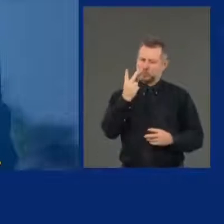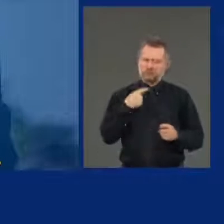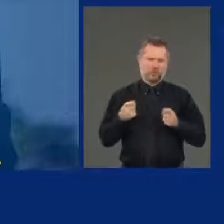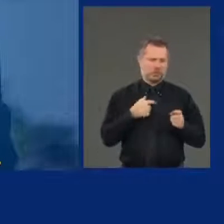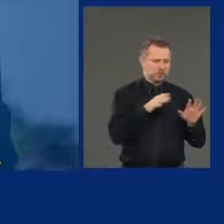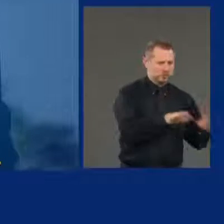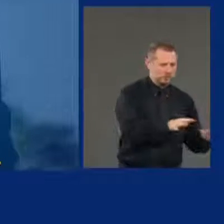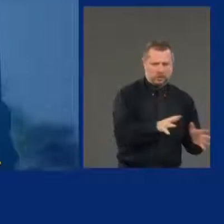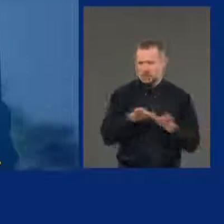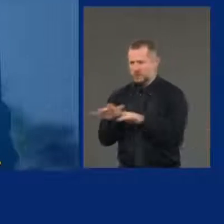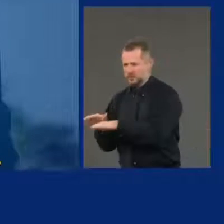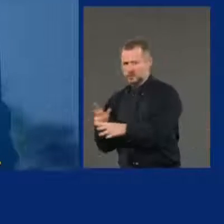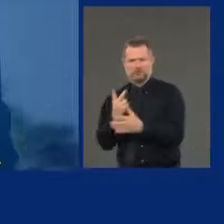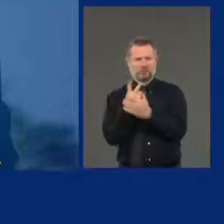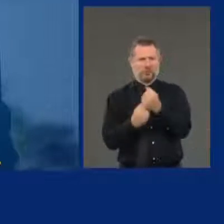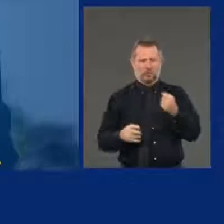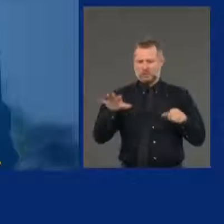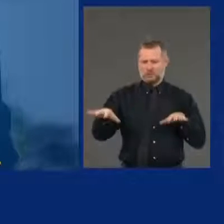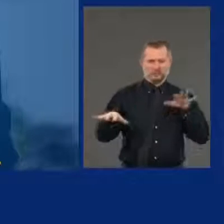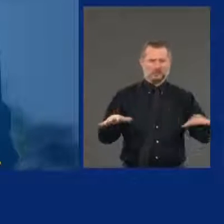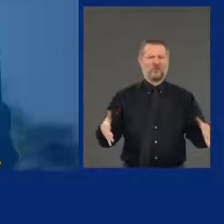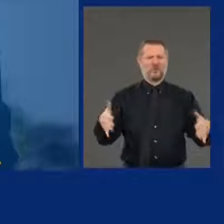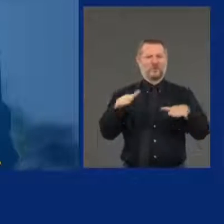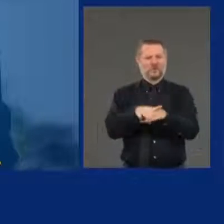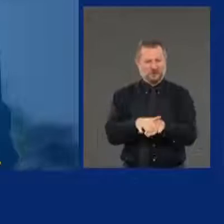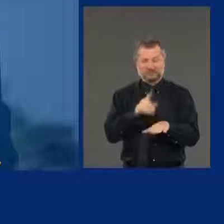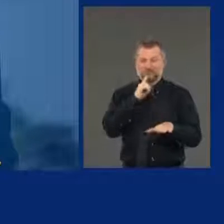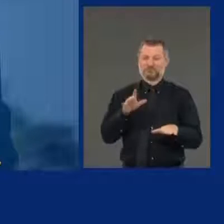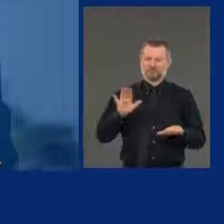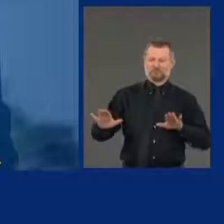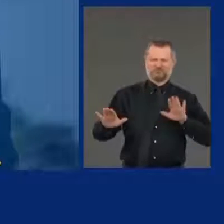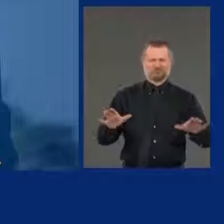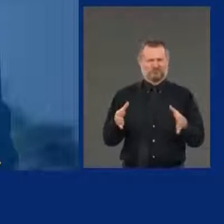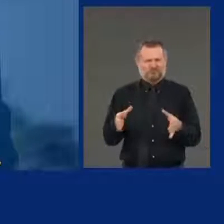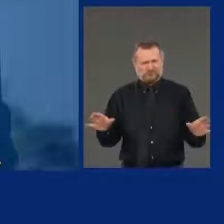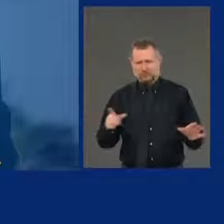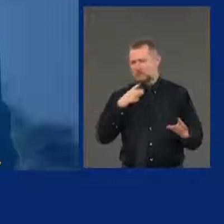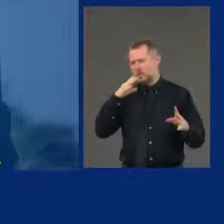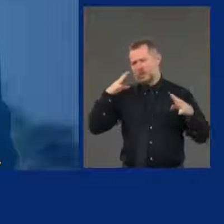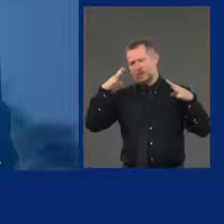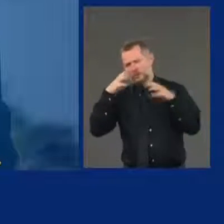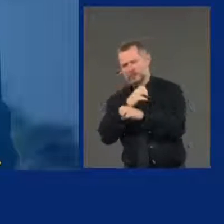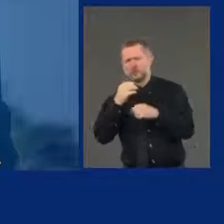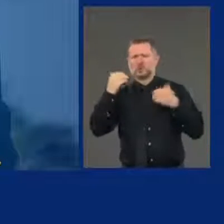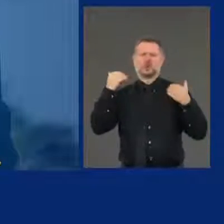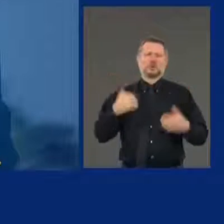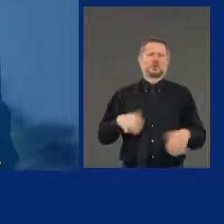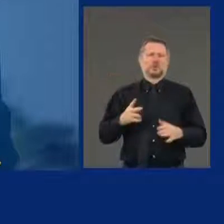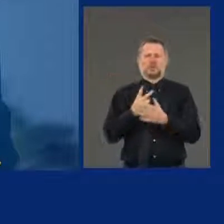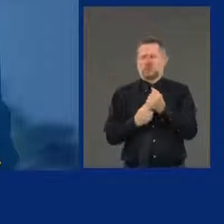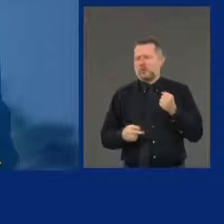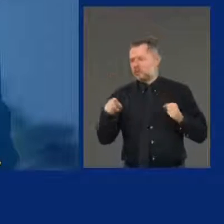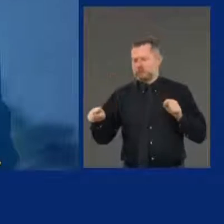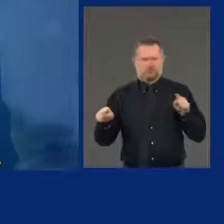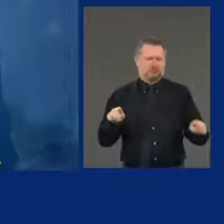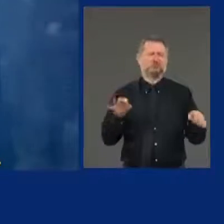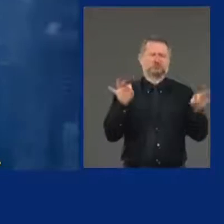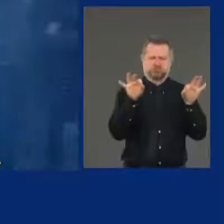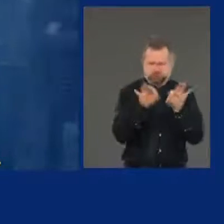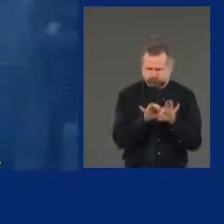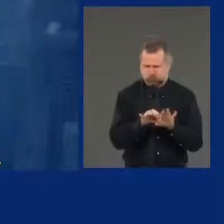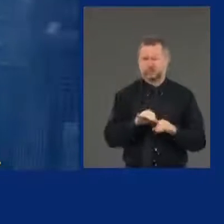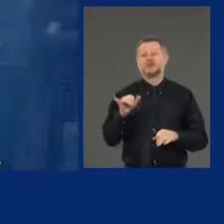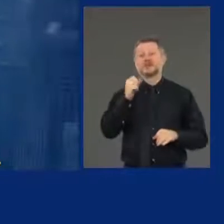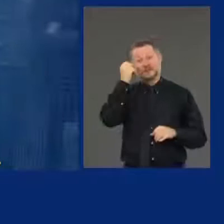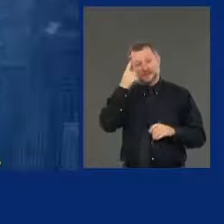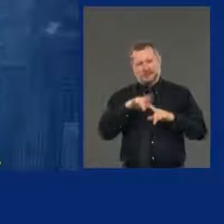both different, they're both complicated, they're both critical, and then you have an intersection between the two